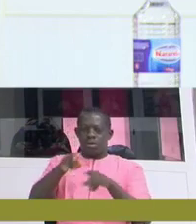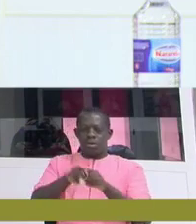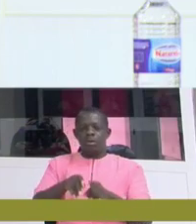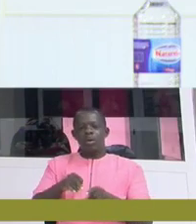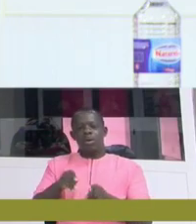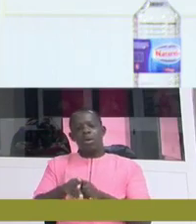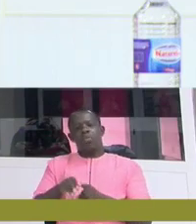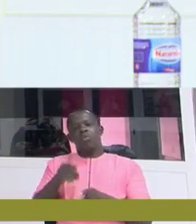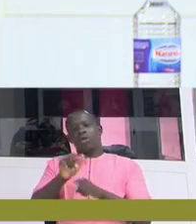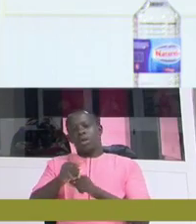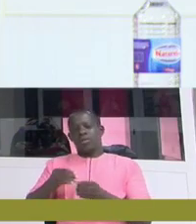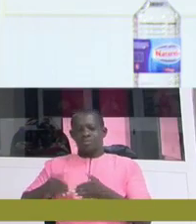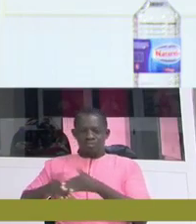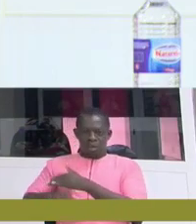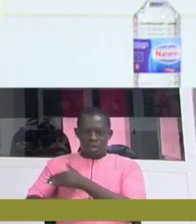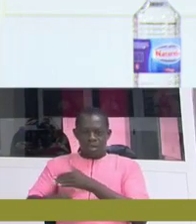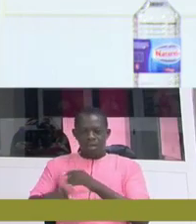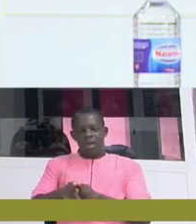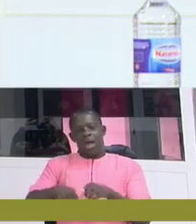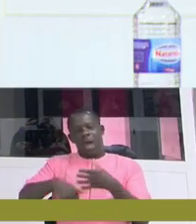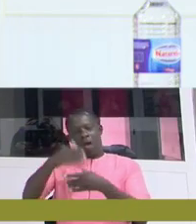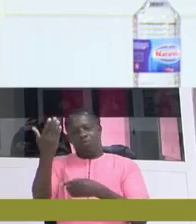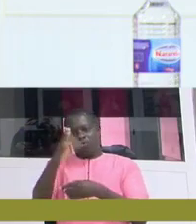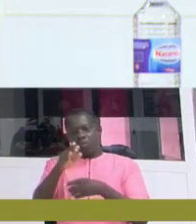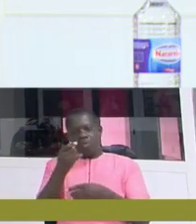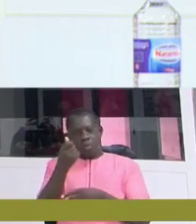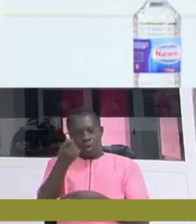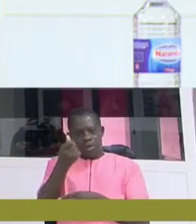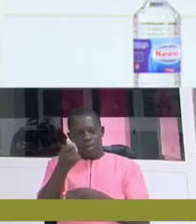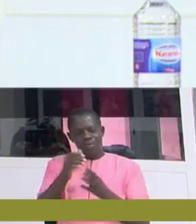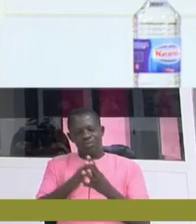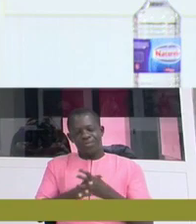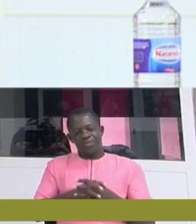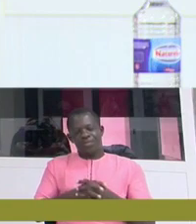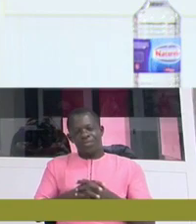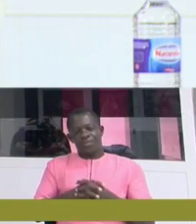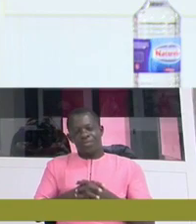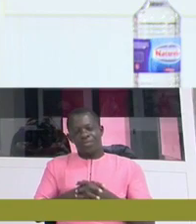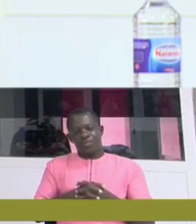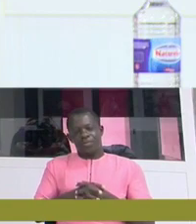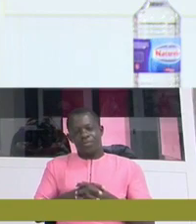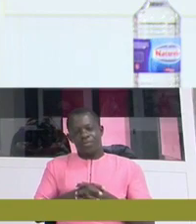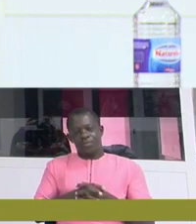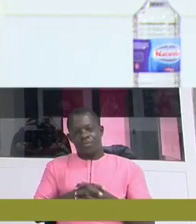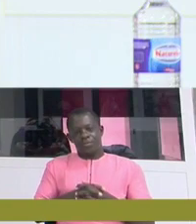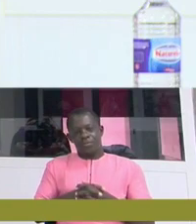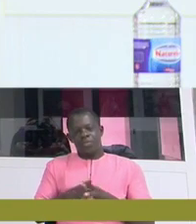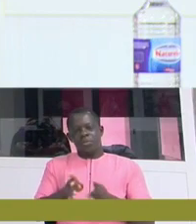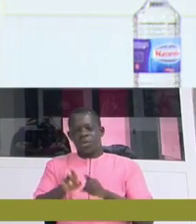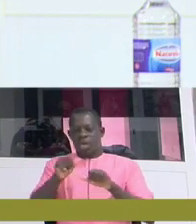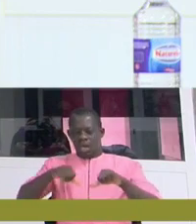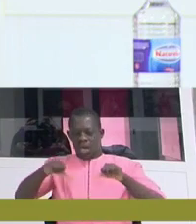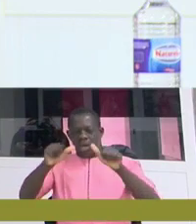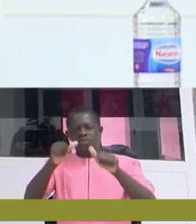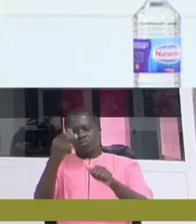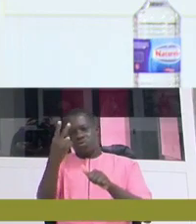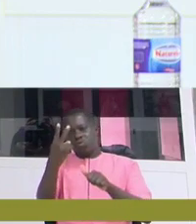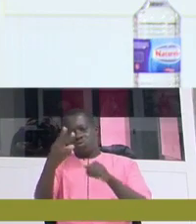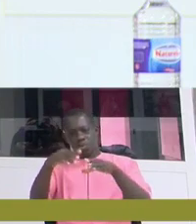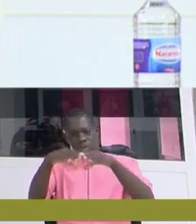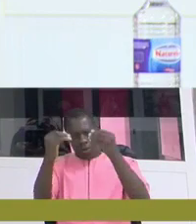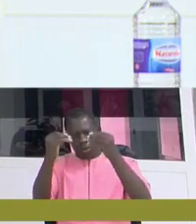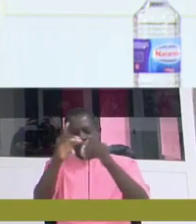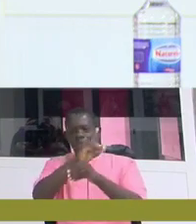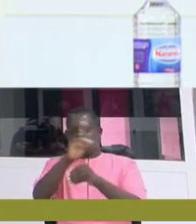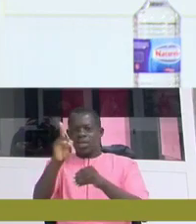turned. He put his hand in his pocket. Took out money. Nearly $2,000. Around $2,000. I owed